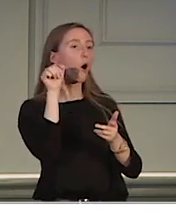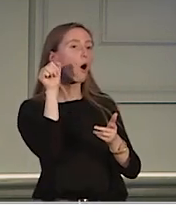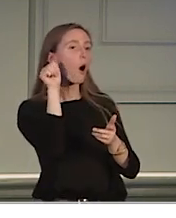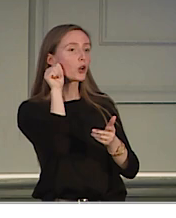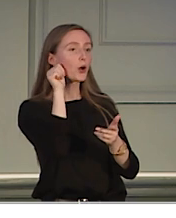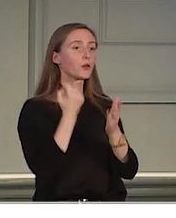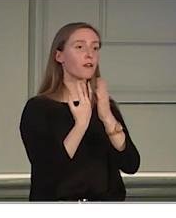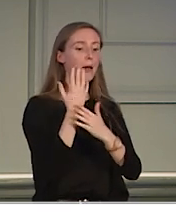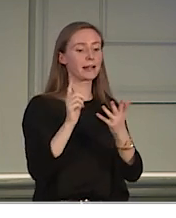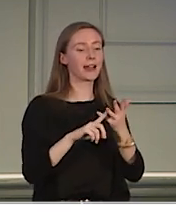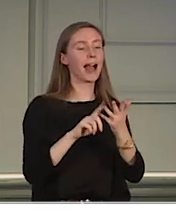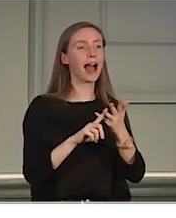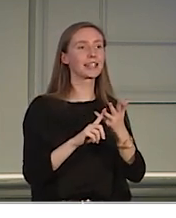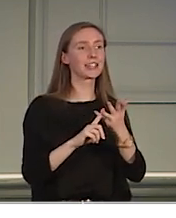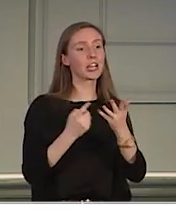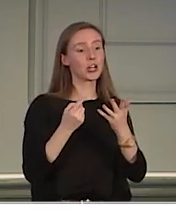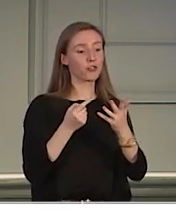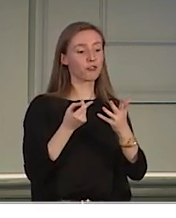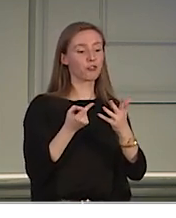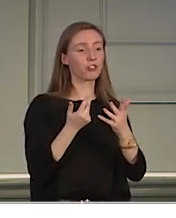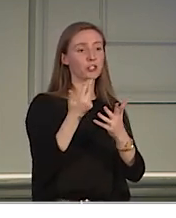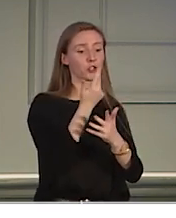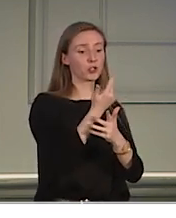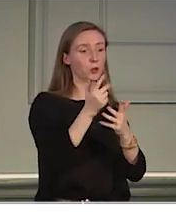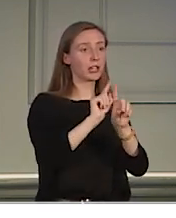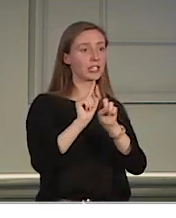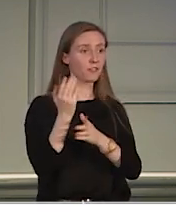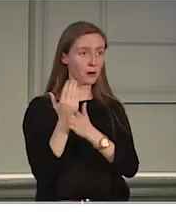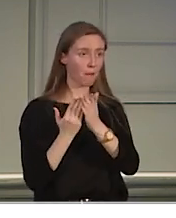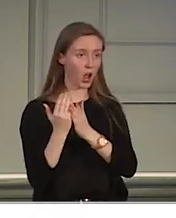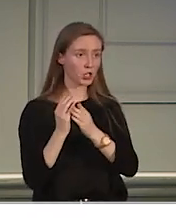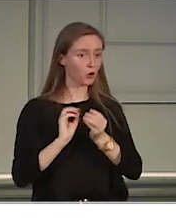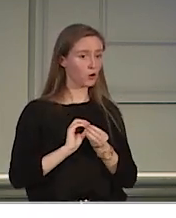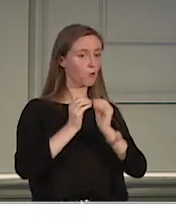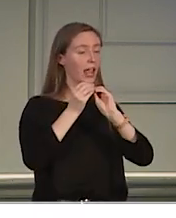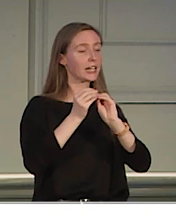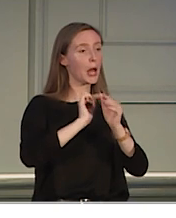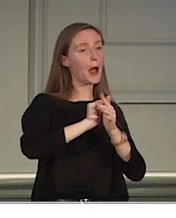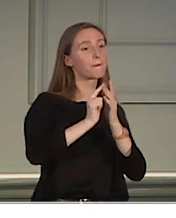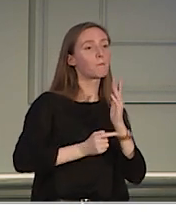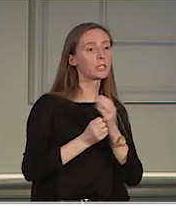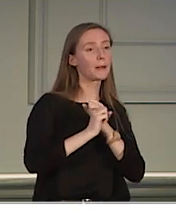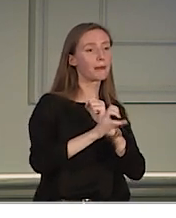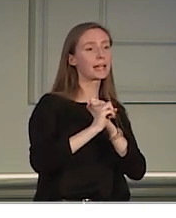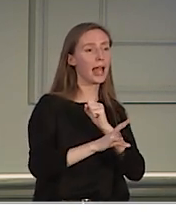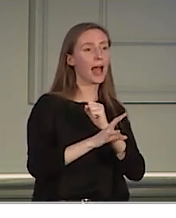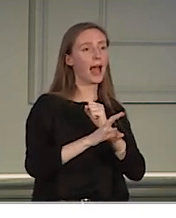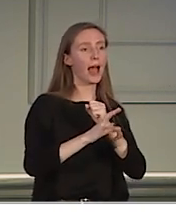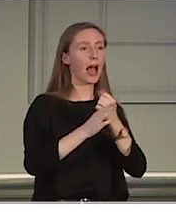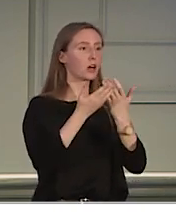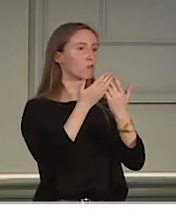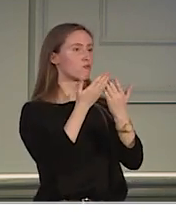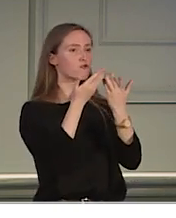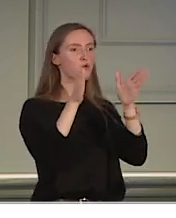finally, the successful combination of these three distinctive features to construct a multimedia installation of or exploration